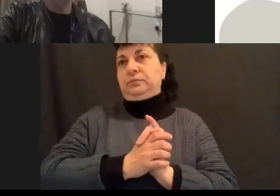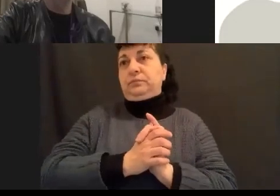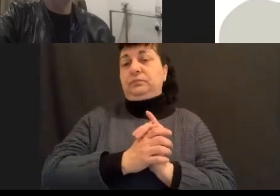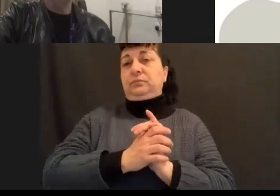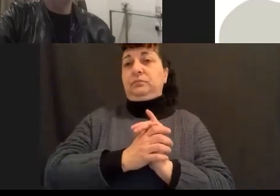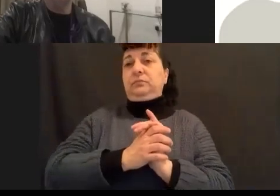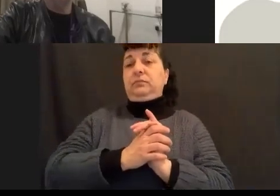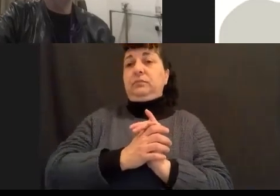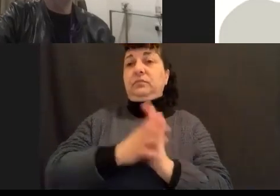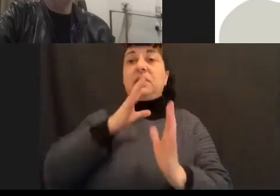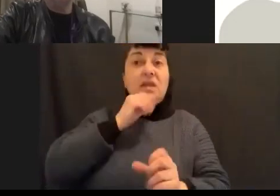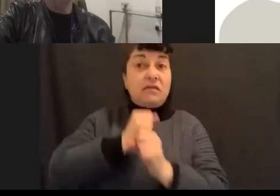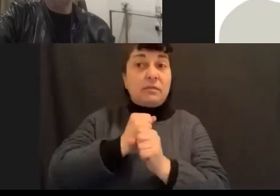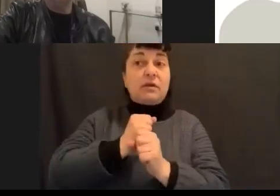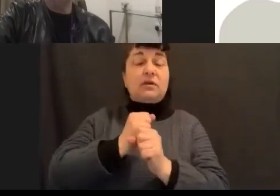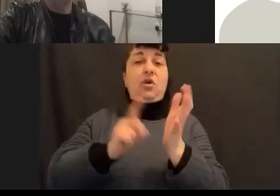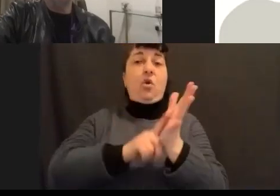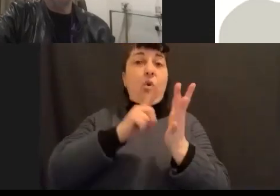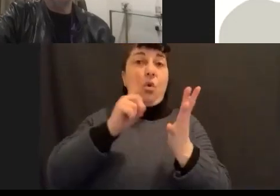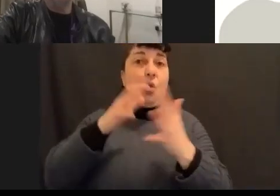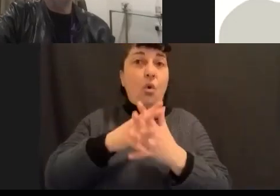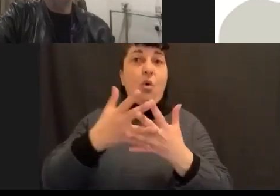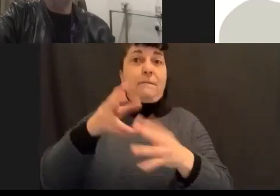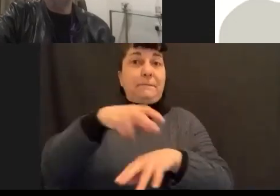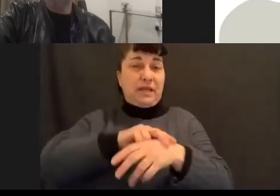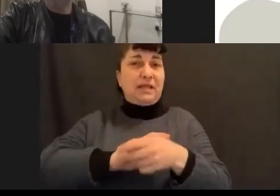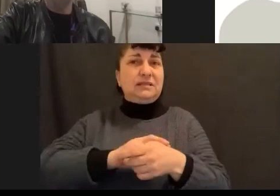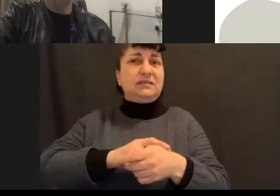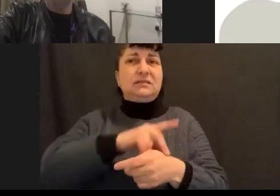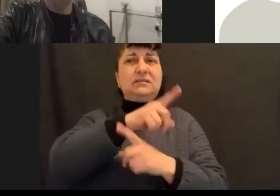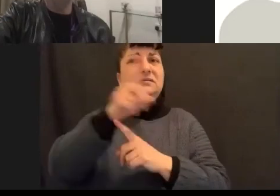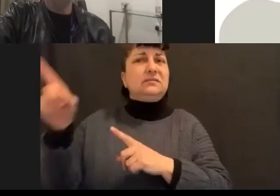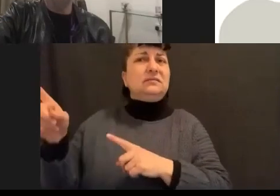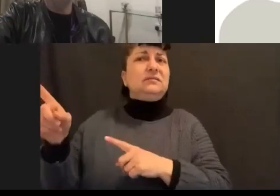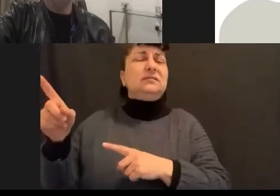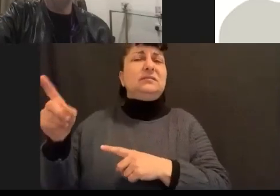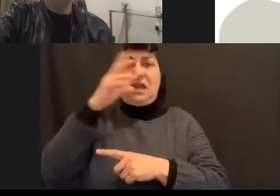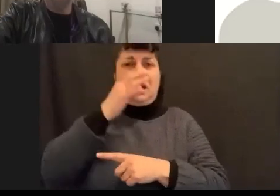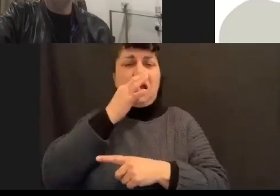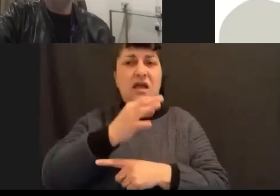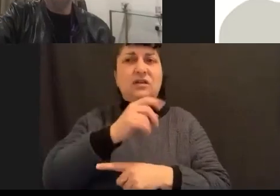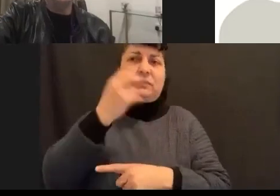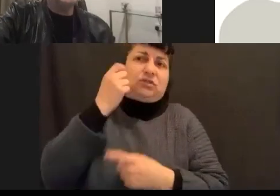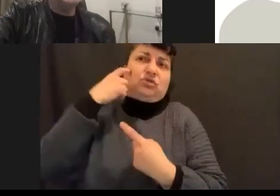officially cleared from quarantine? And to show evidence of that yes, before you come back to work.